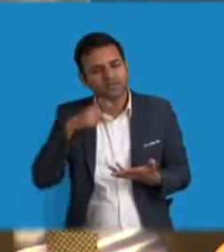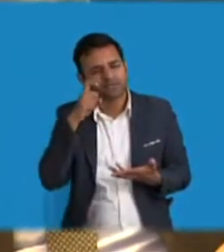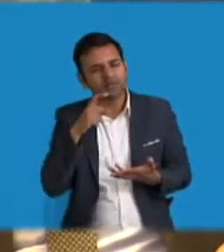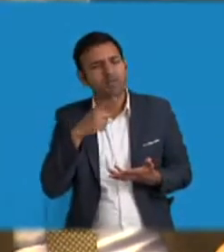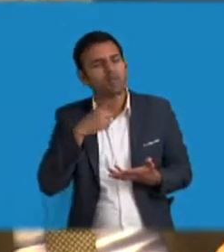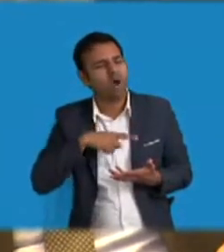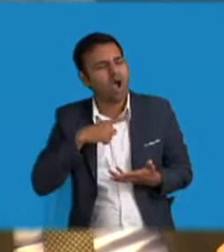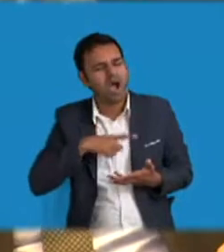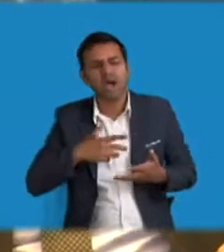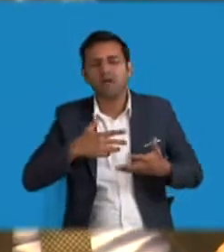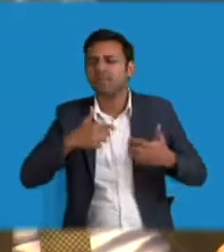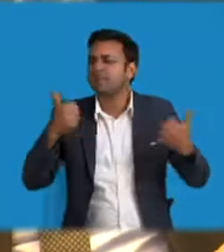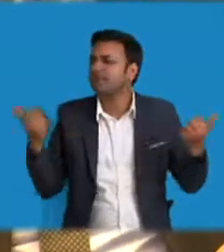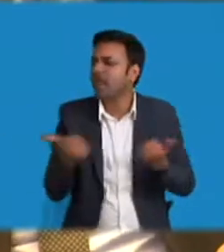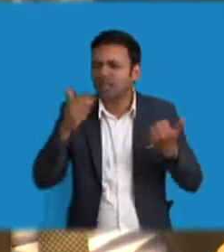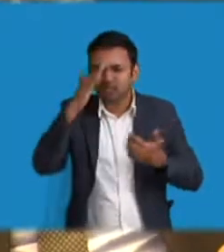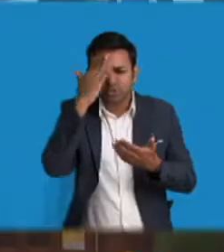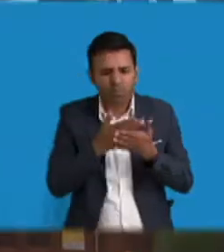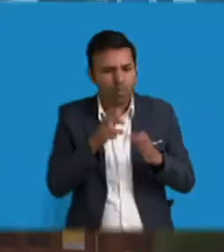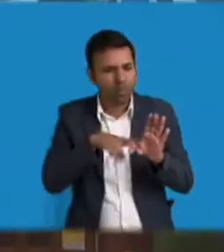Thank you. Honourable Minister.